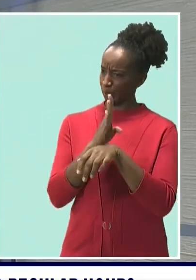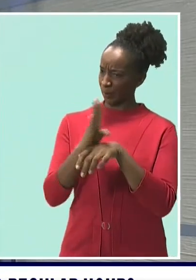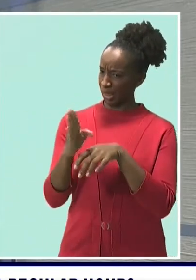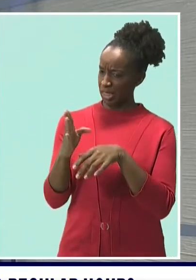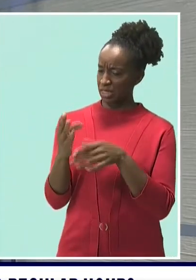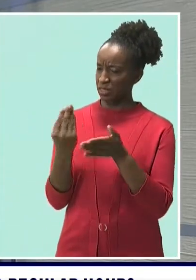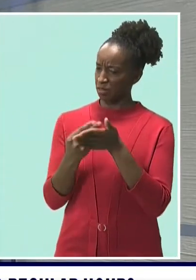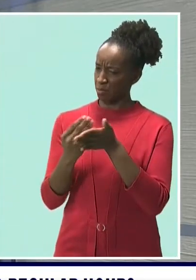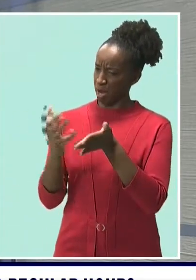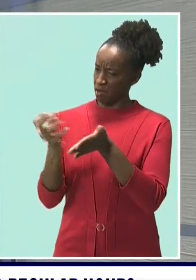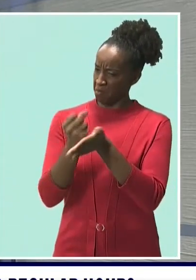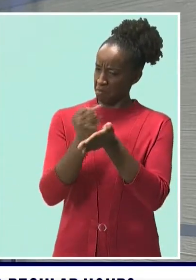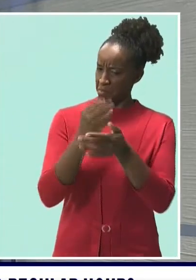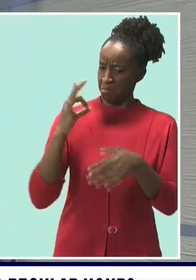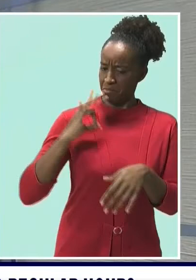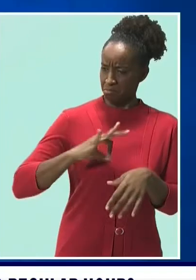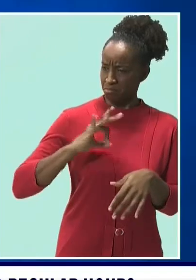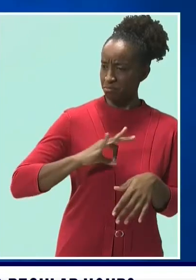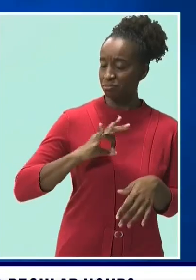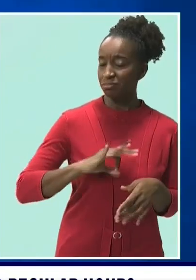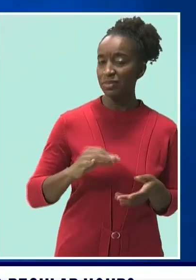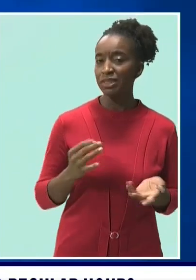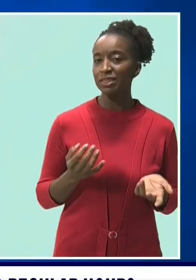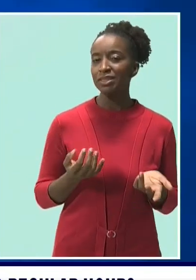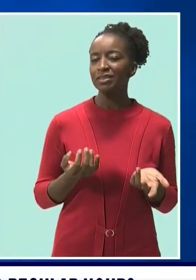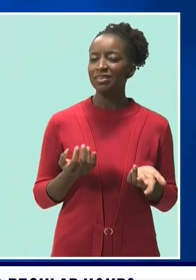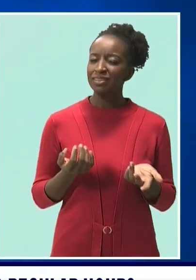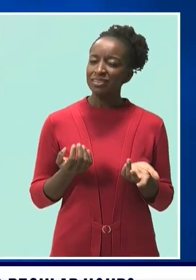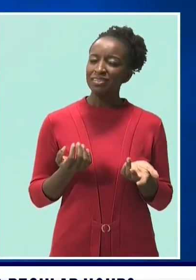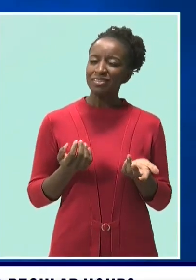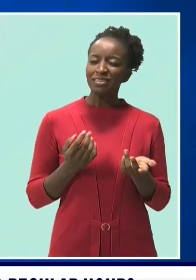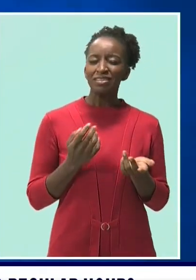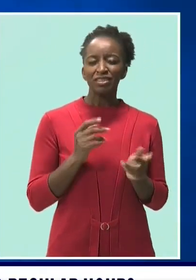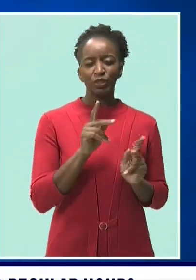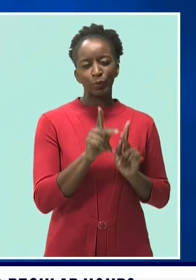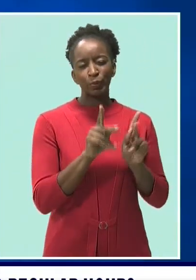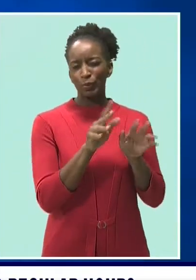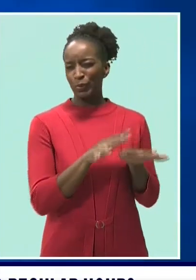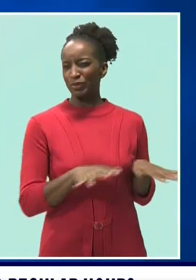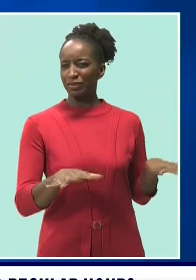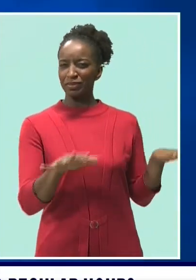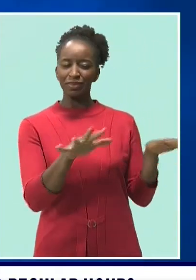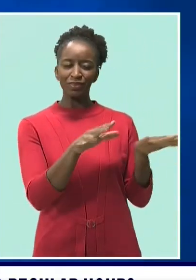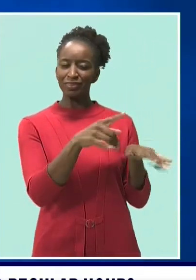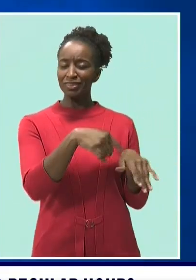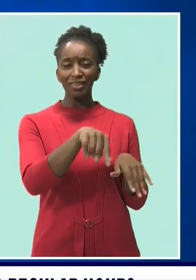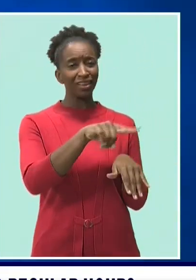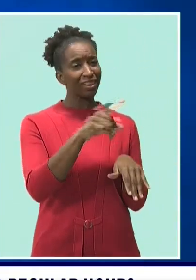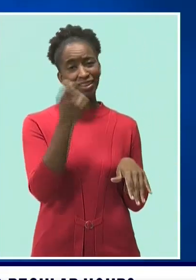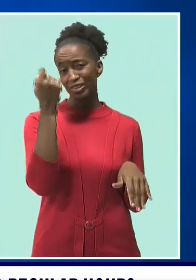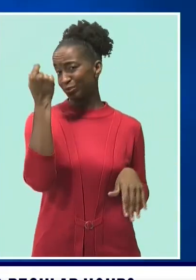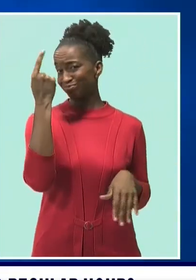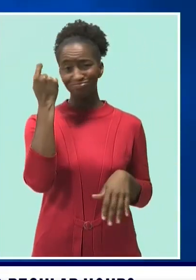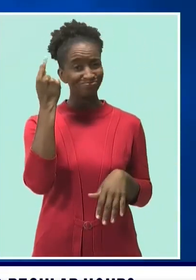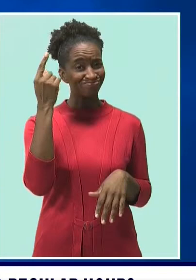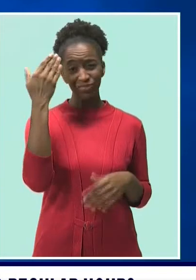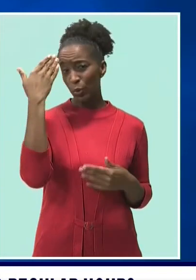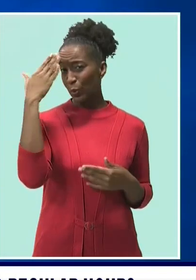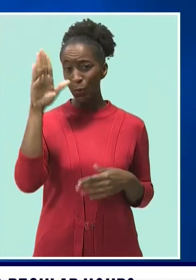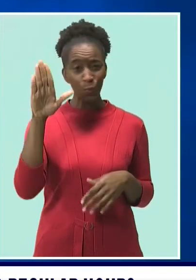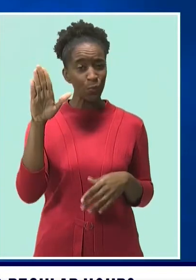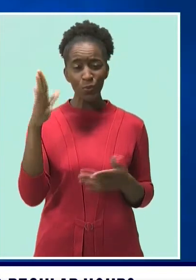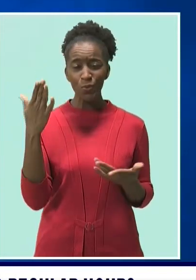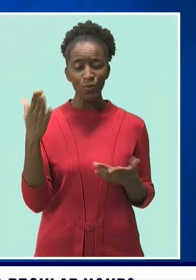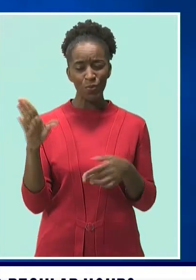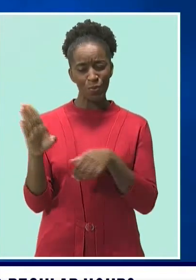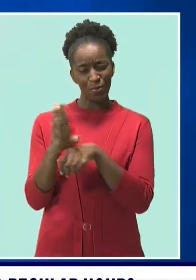more sales. You know, I think there's a misperception and I think that people misunderstand about businesses in general,